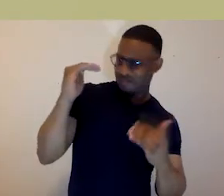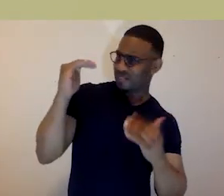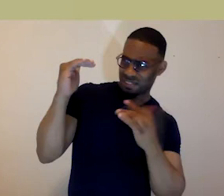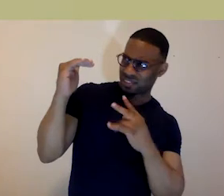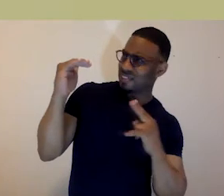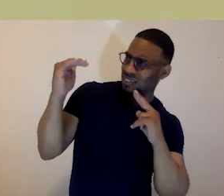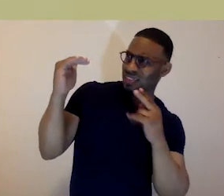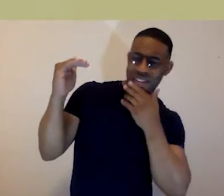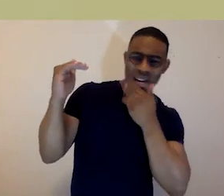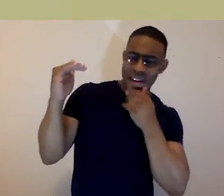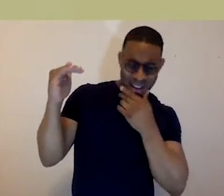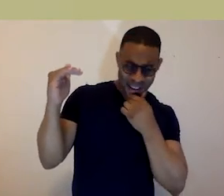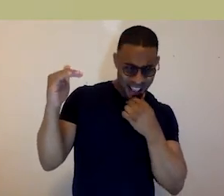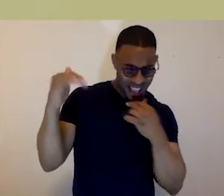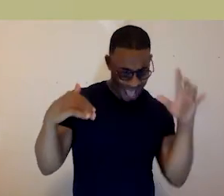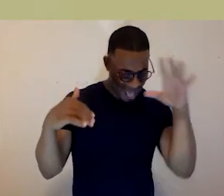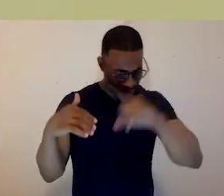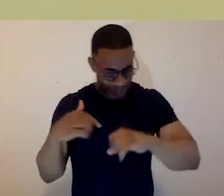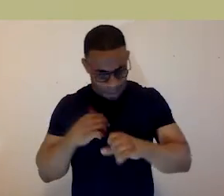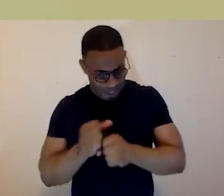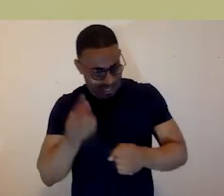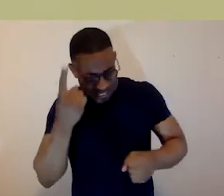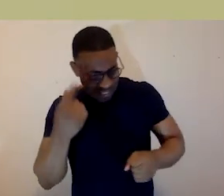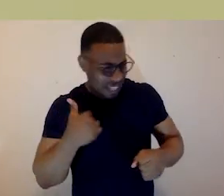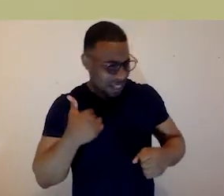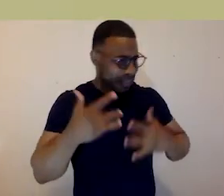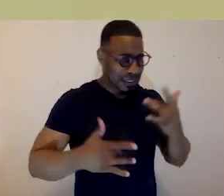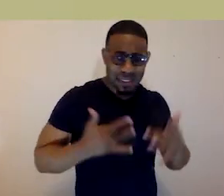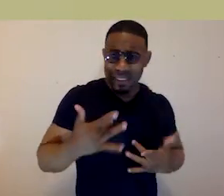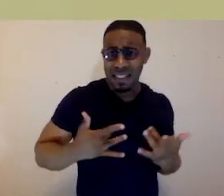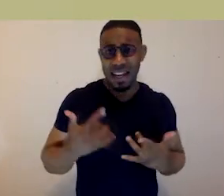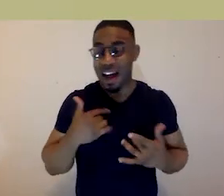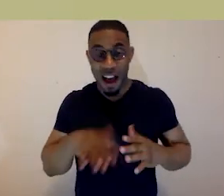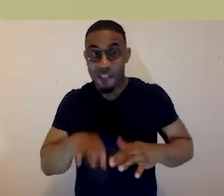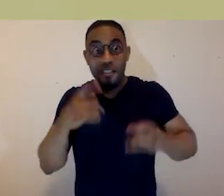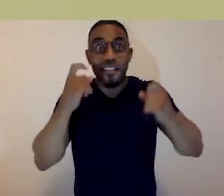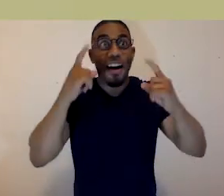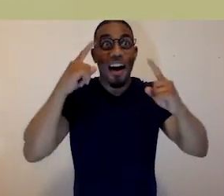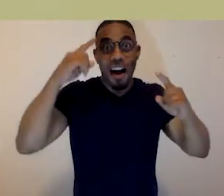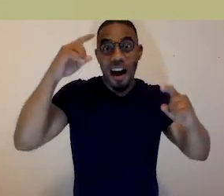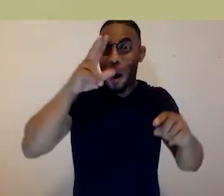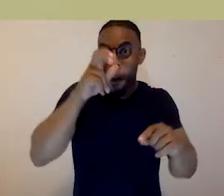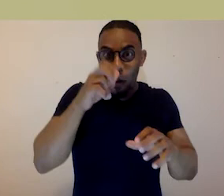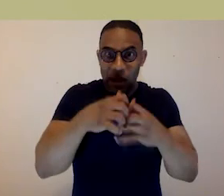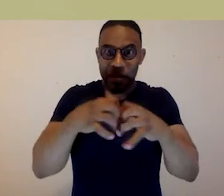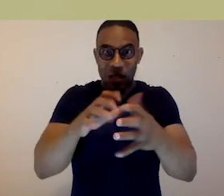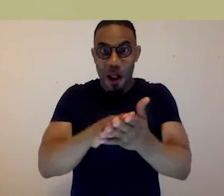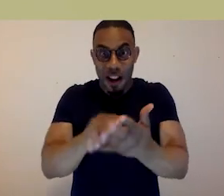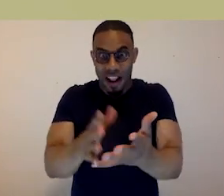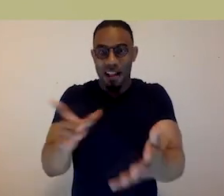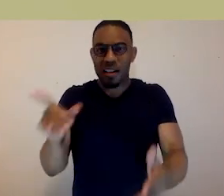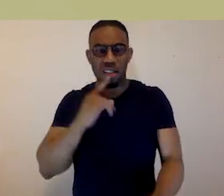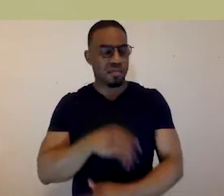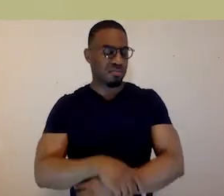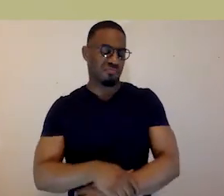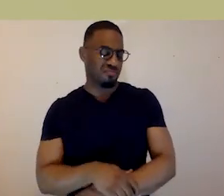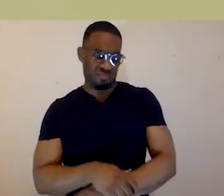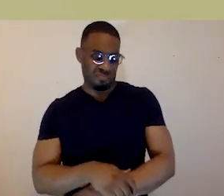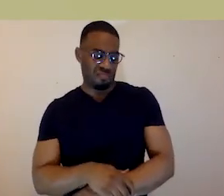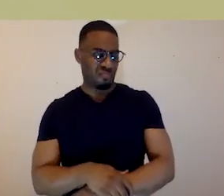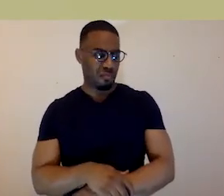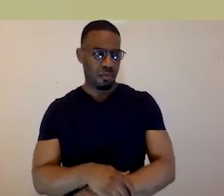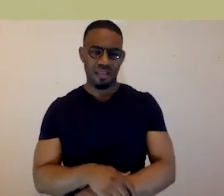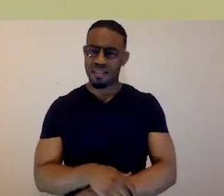for. And I thought I had made sense, and I was so excited. I had found this bug in machine learning, and he said it wasn't.